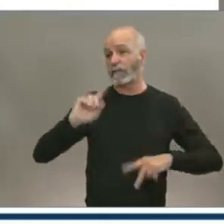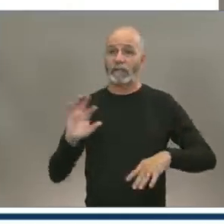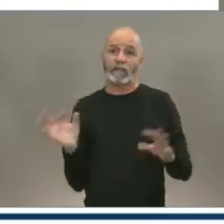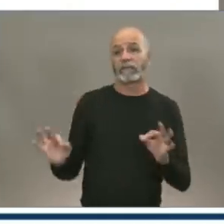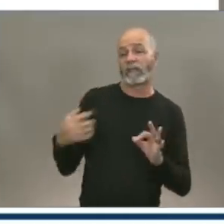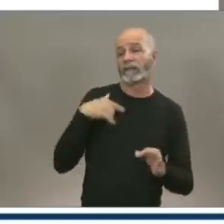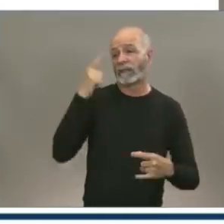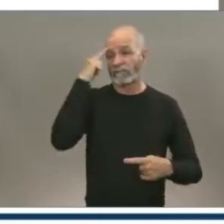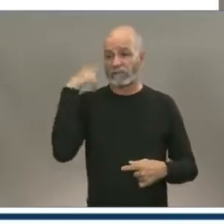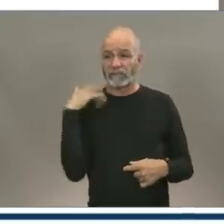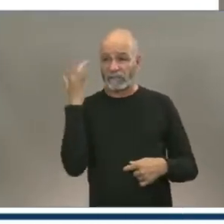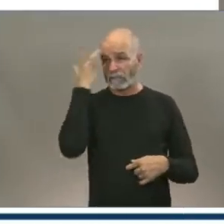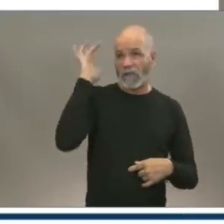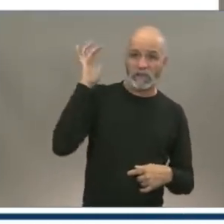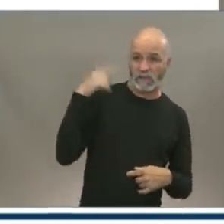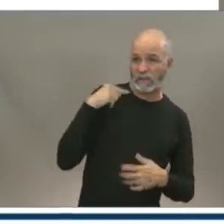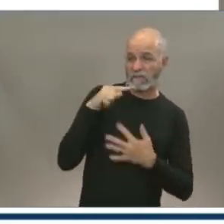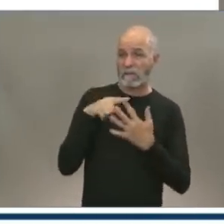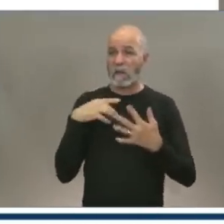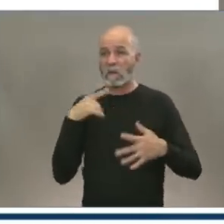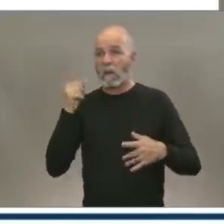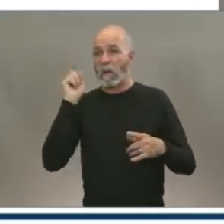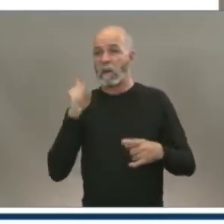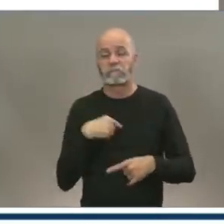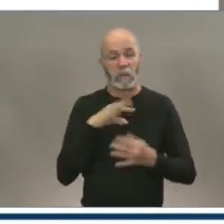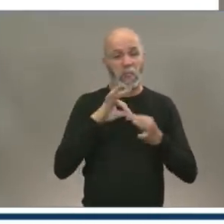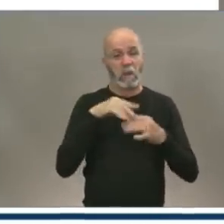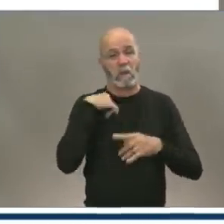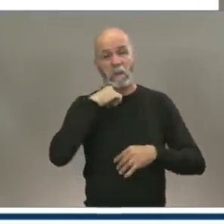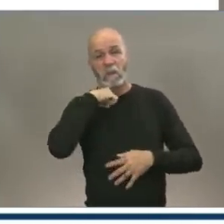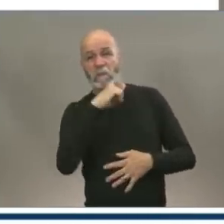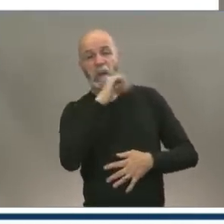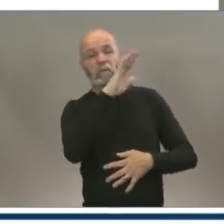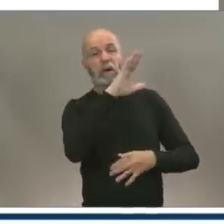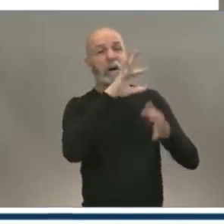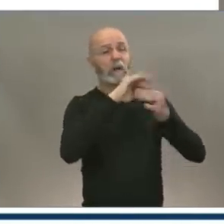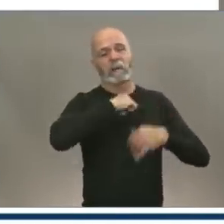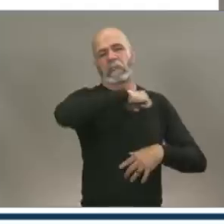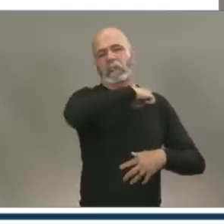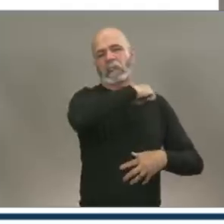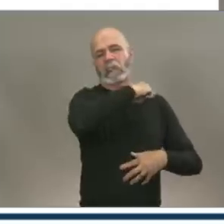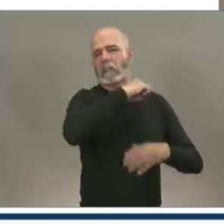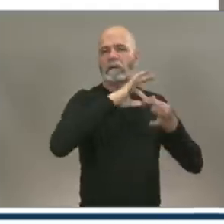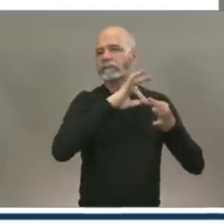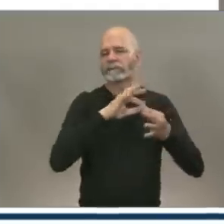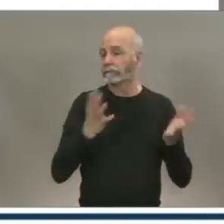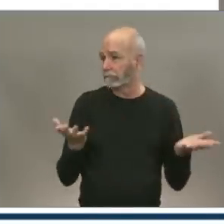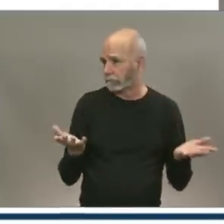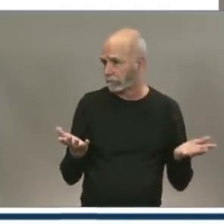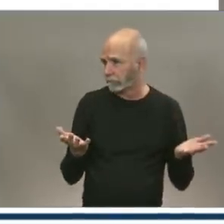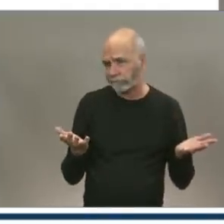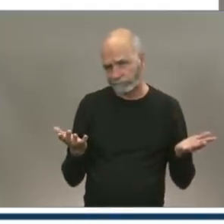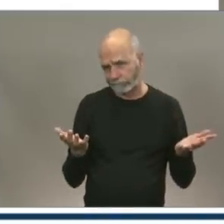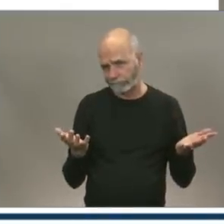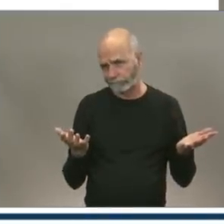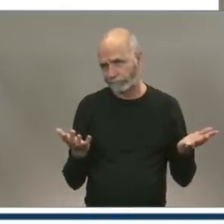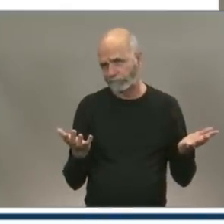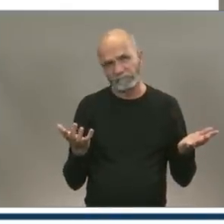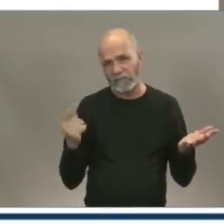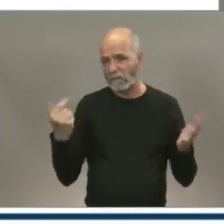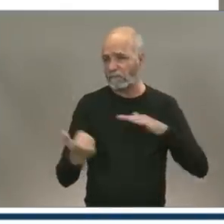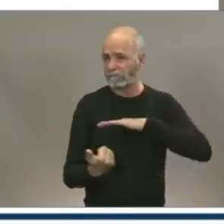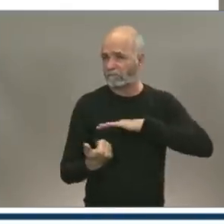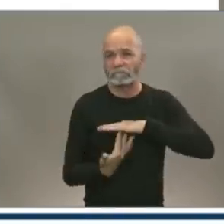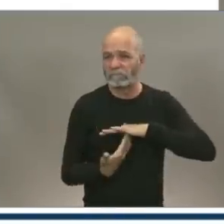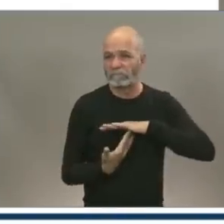believing misinformation and false narratives, and more reacting with inappropriate anger, shame on